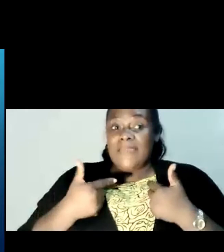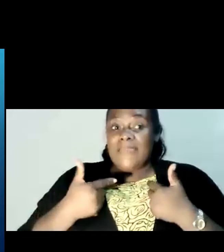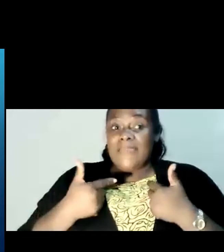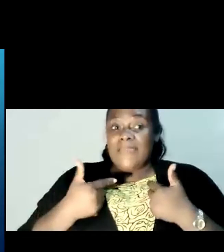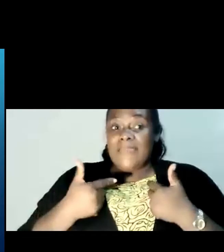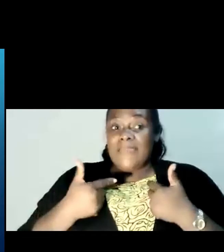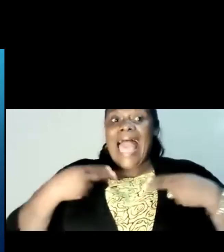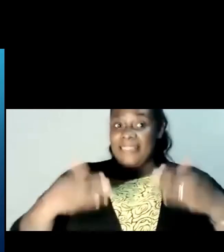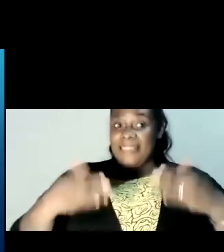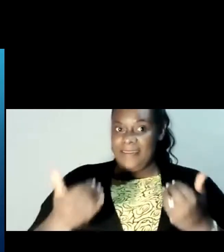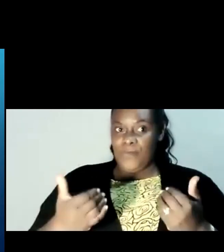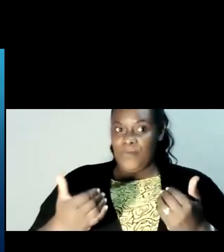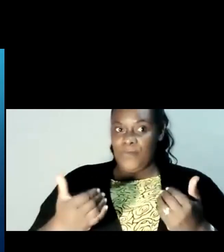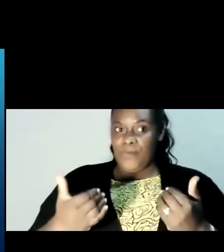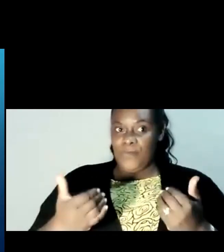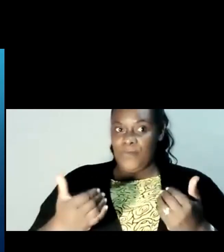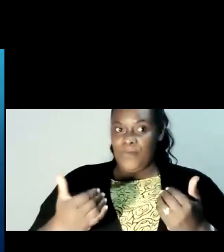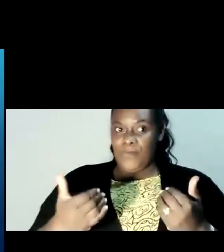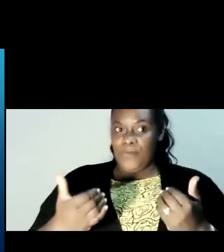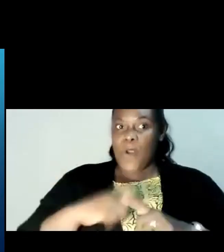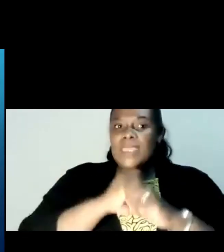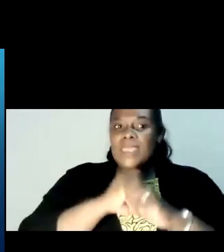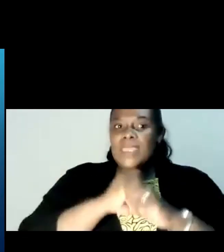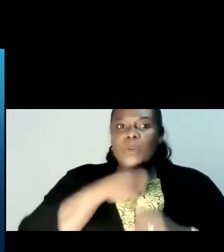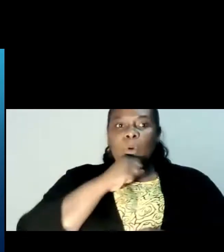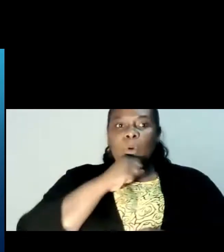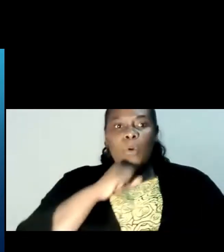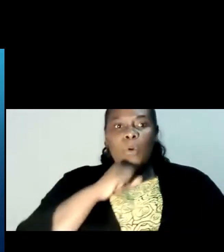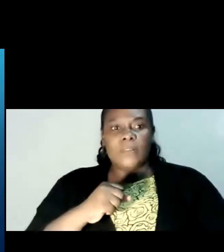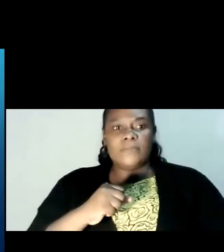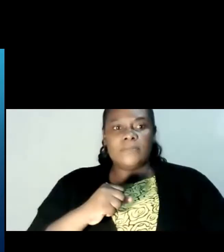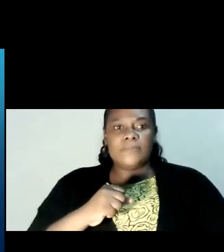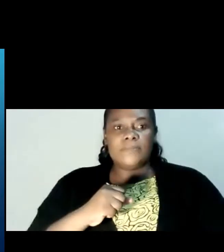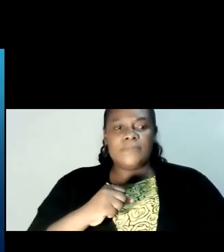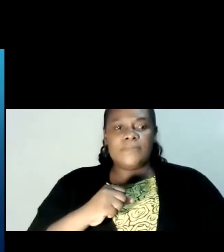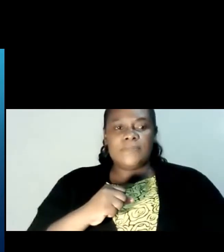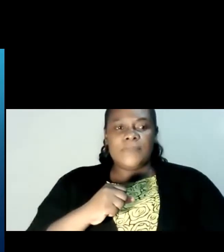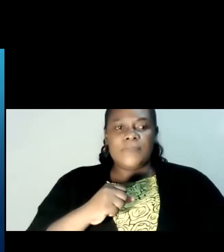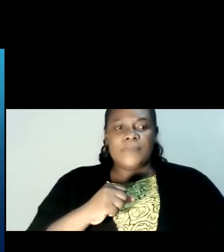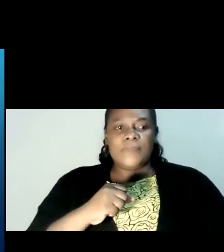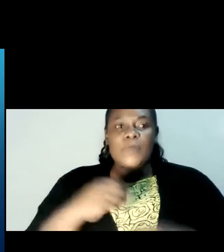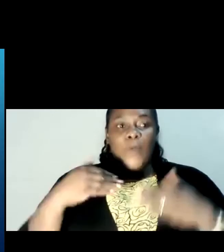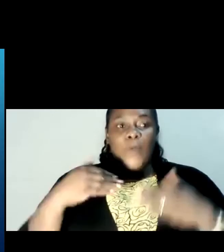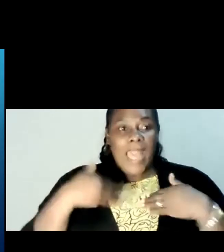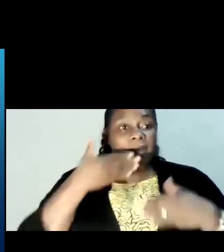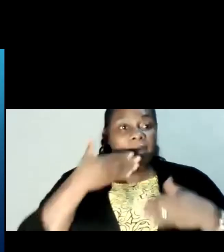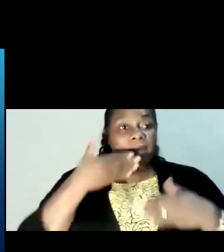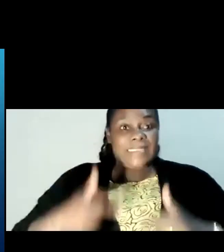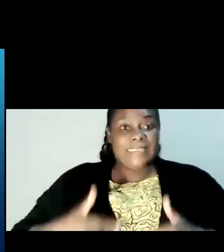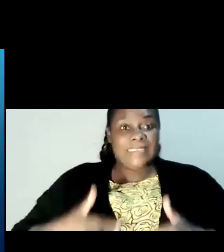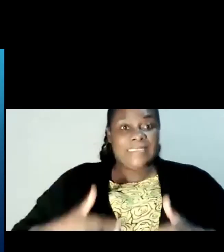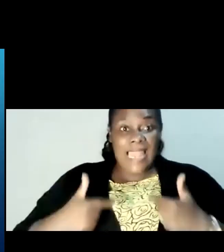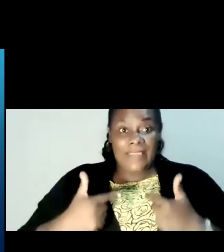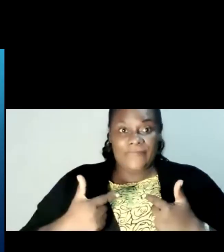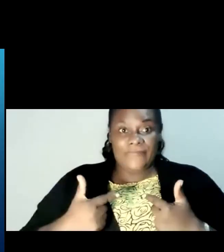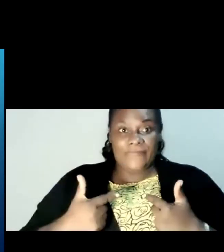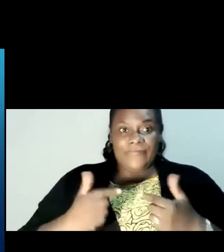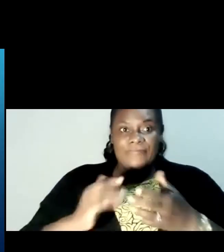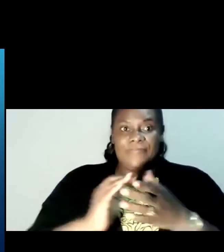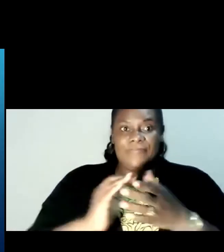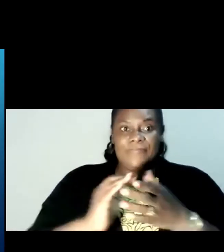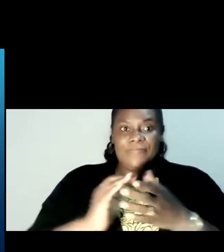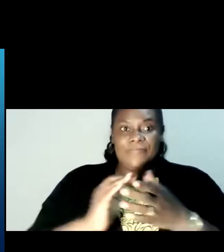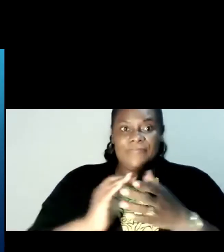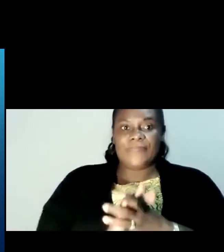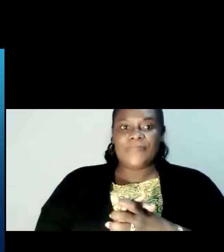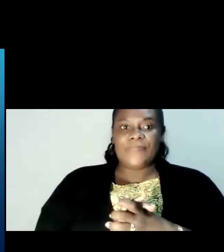in our old years, free of aches and pains and illnesses, or at